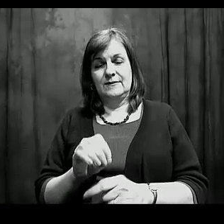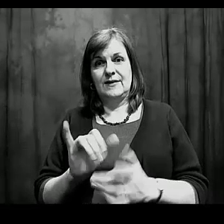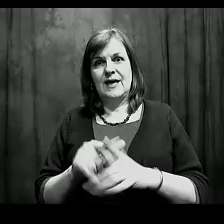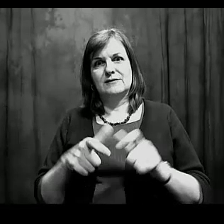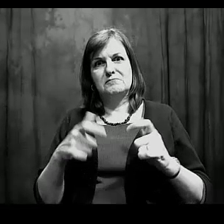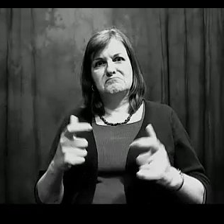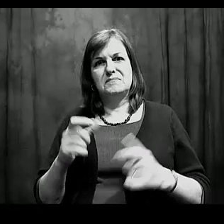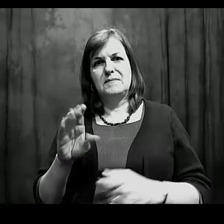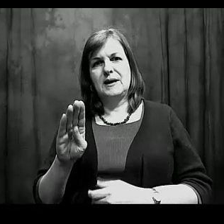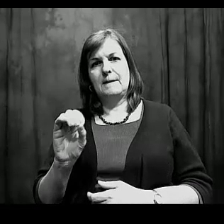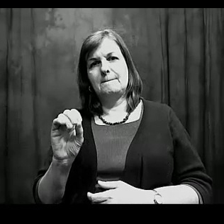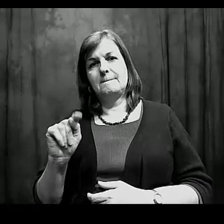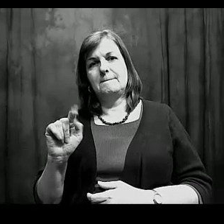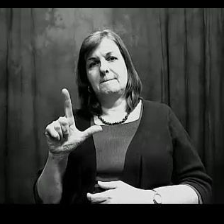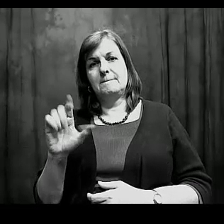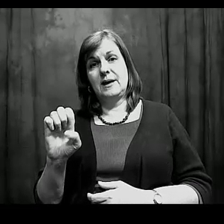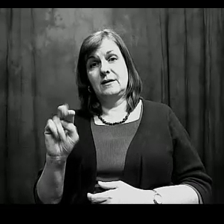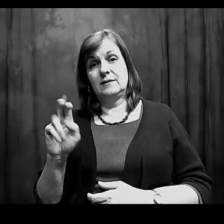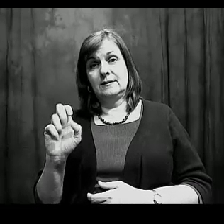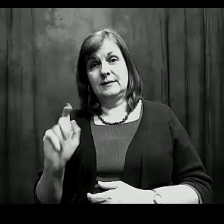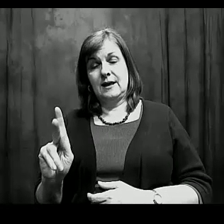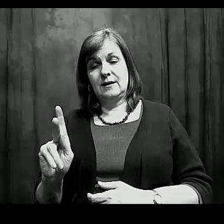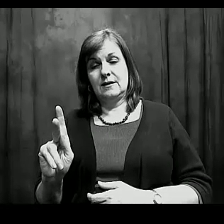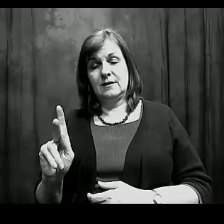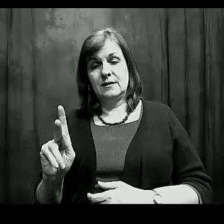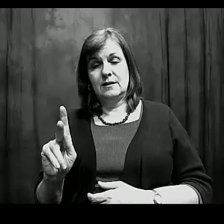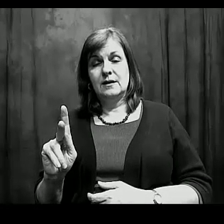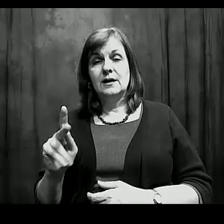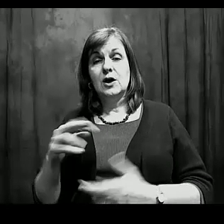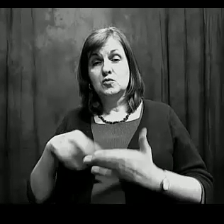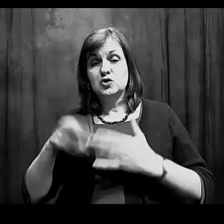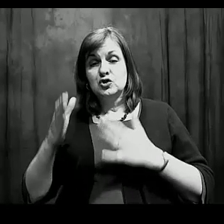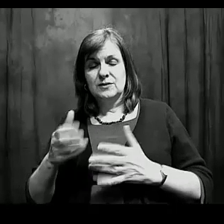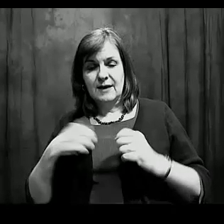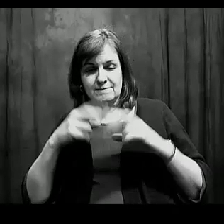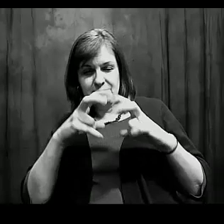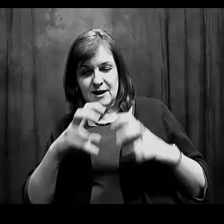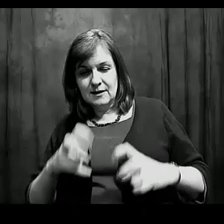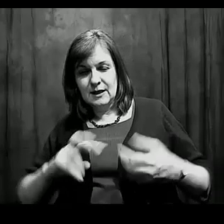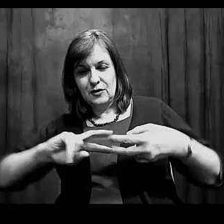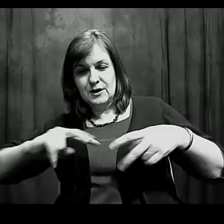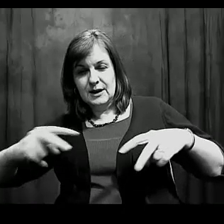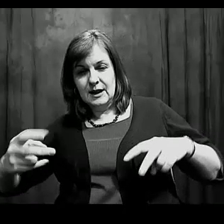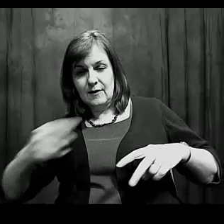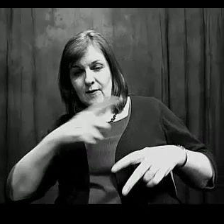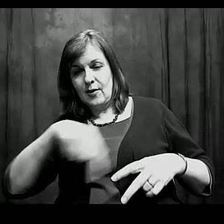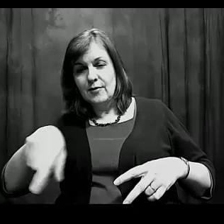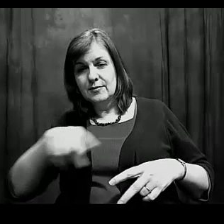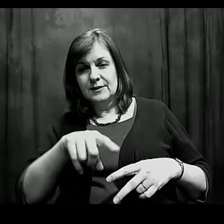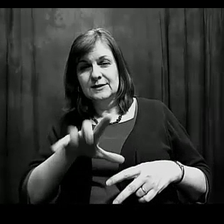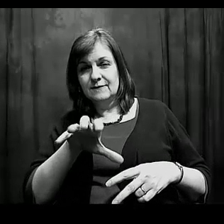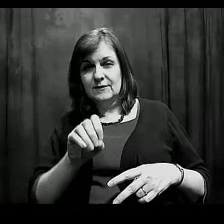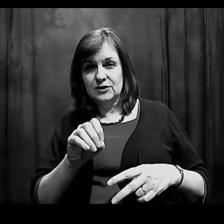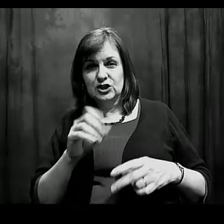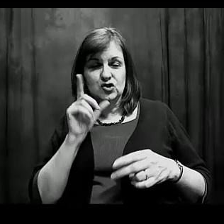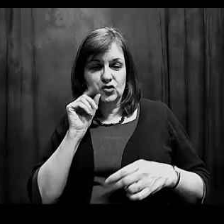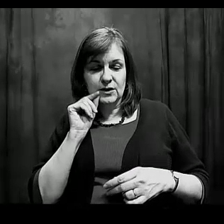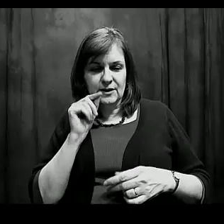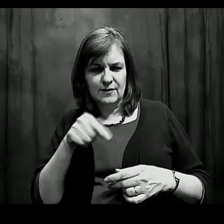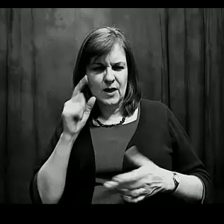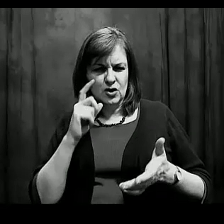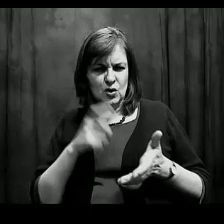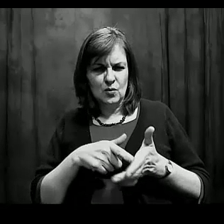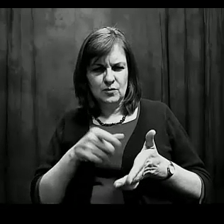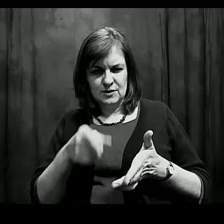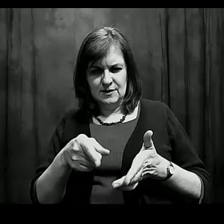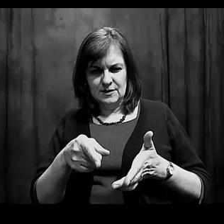pretty significant bottleneck, right? And they actually looked at the DNA of these surviving chickens, and it